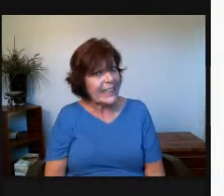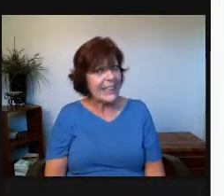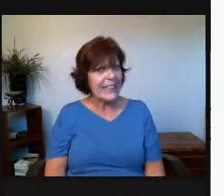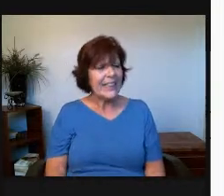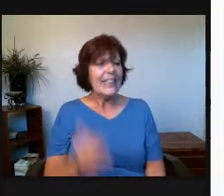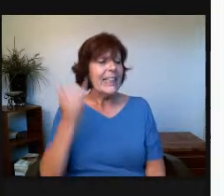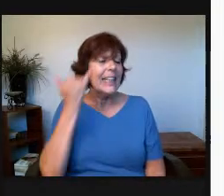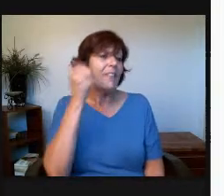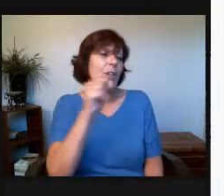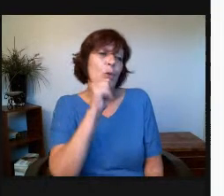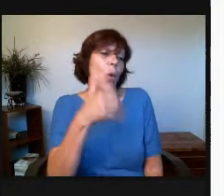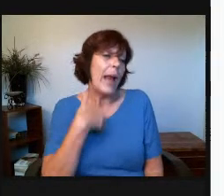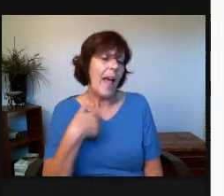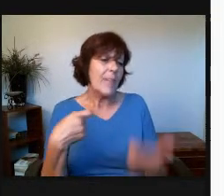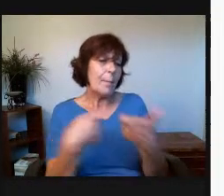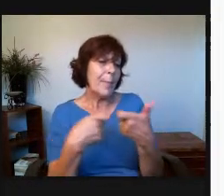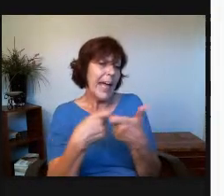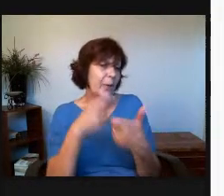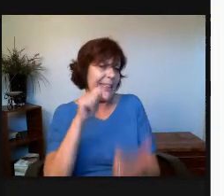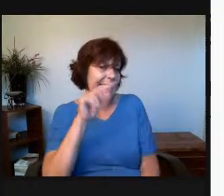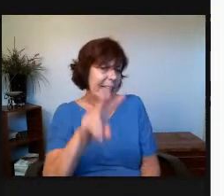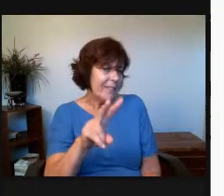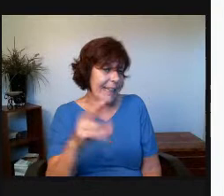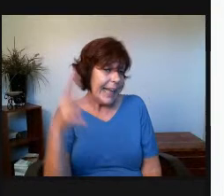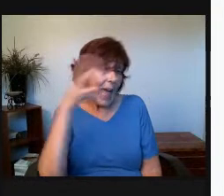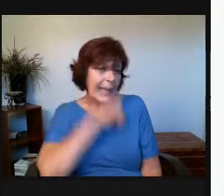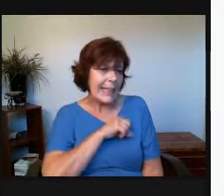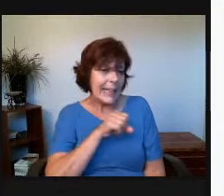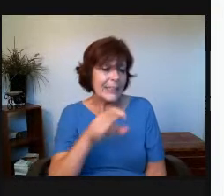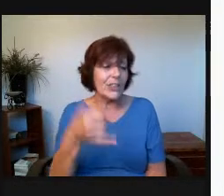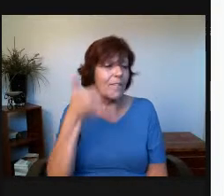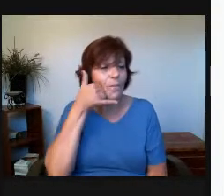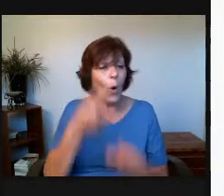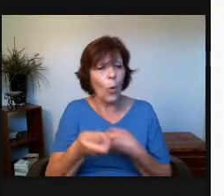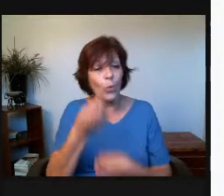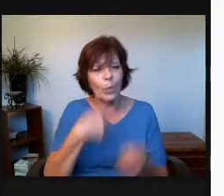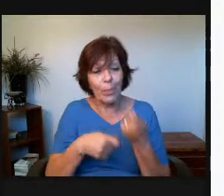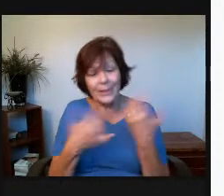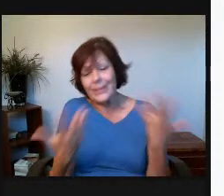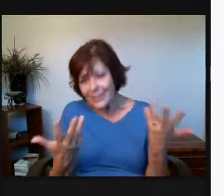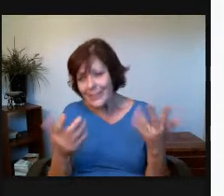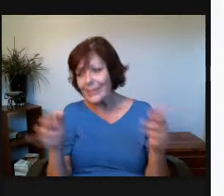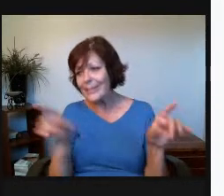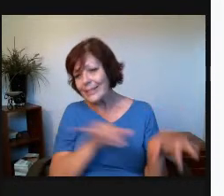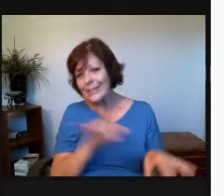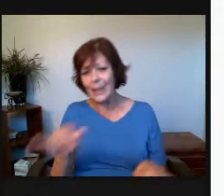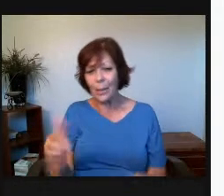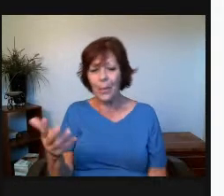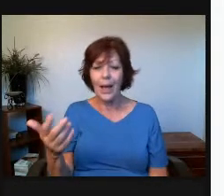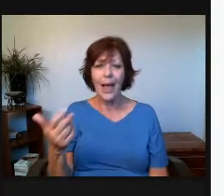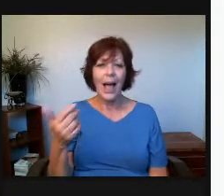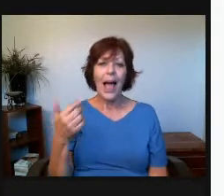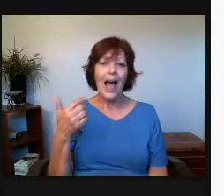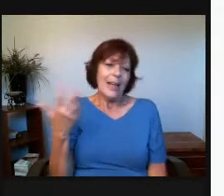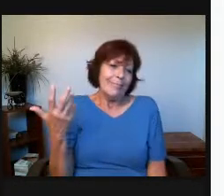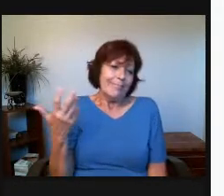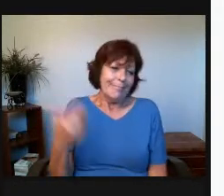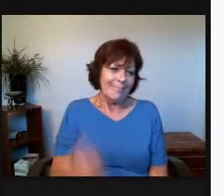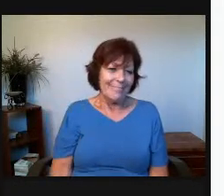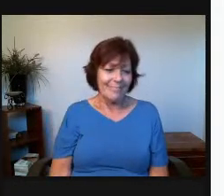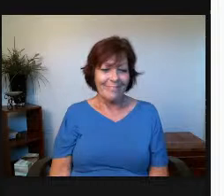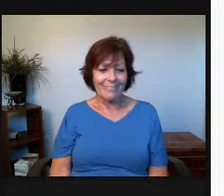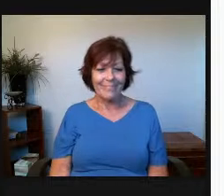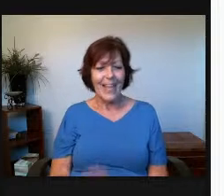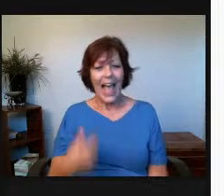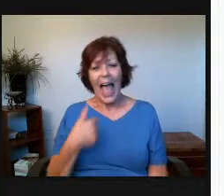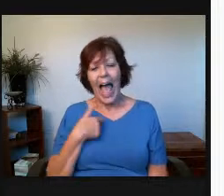If you don't have a battery-operated television, I guess your phone takes that place these days. I'm just a holdout.